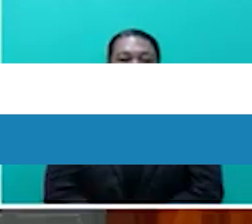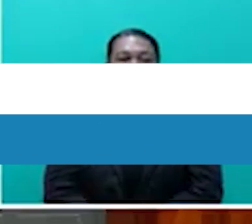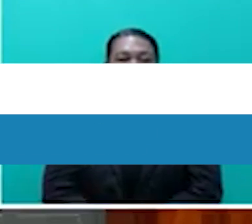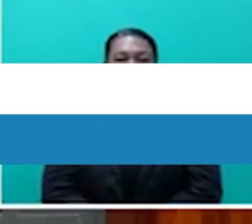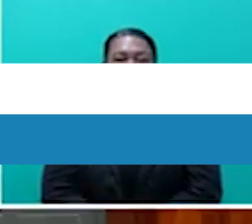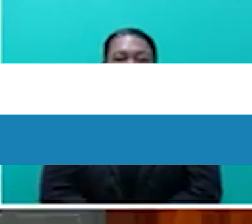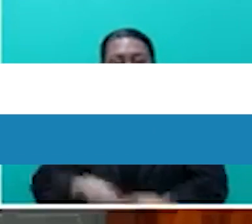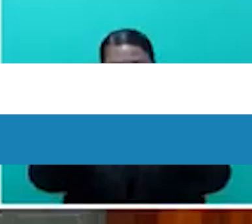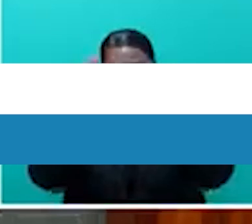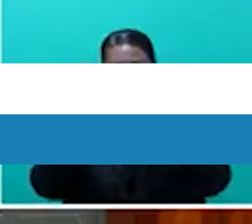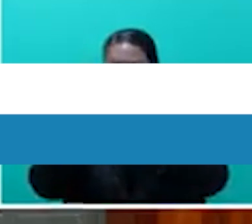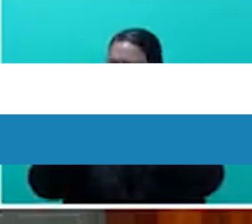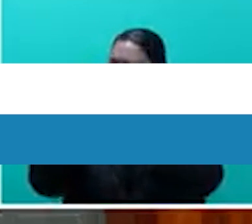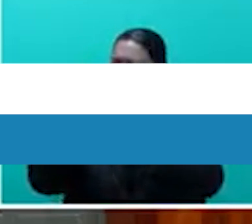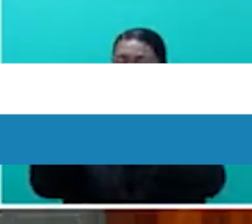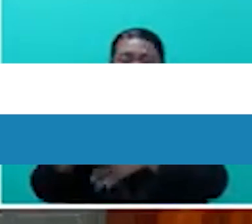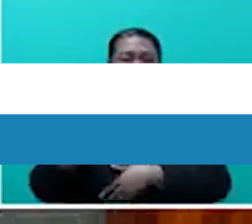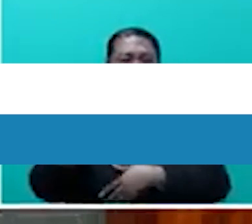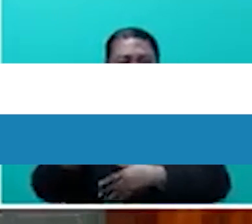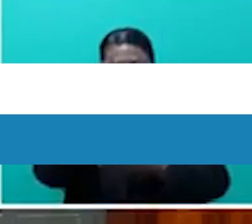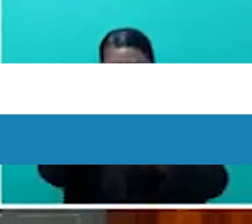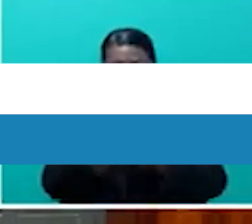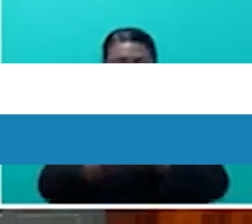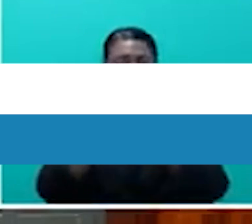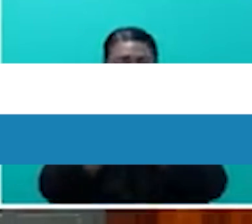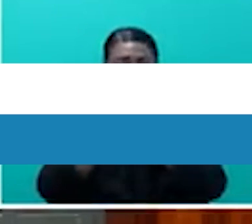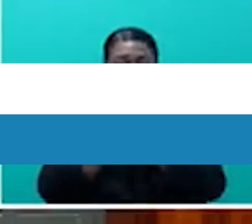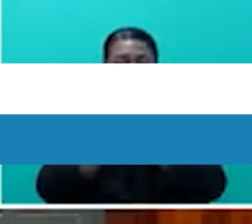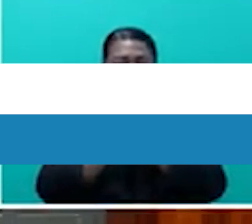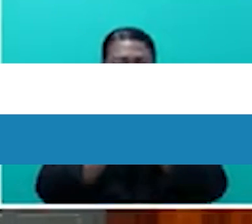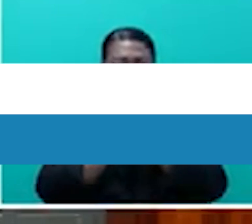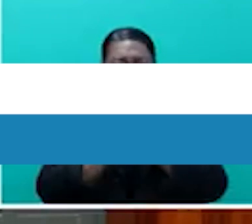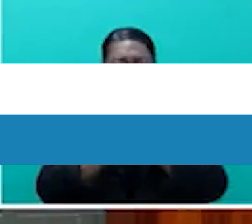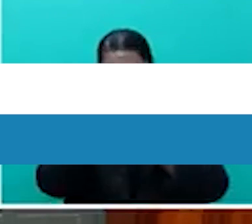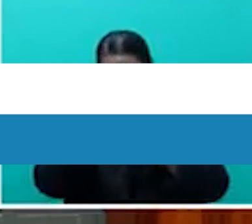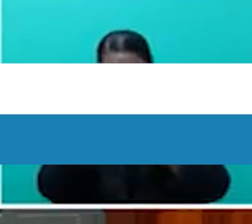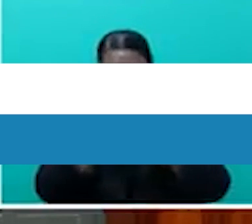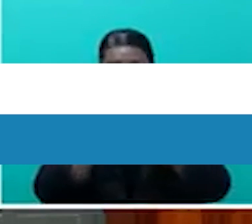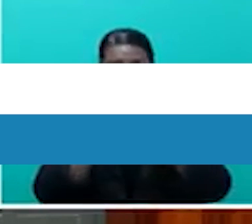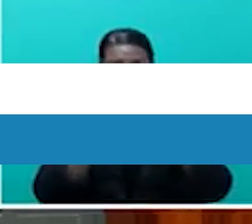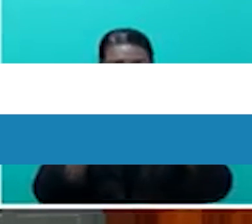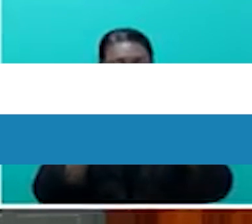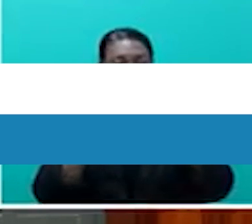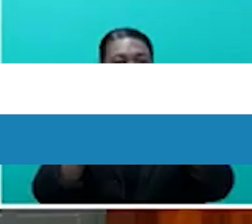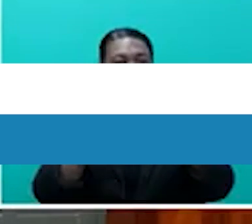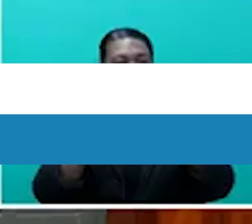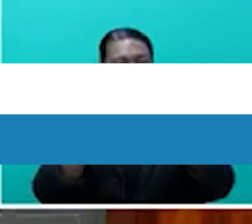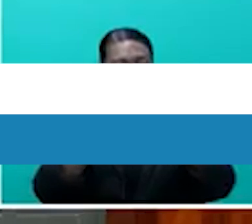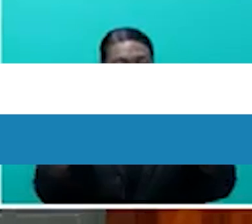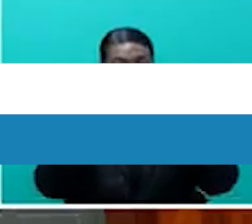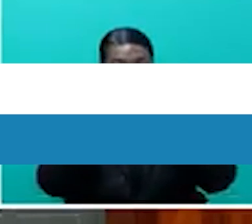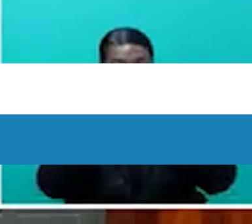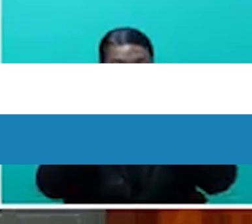previously, all students meeting the educational requirements at any tertiary institution